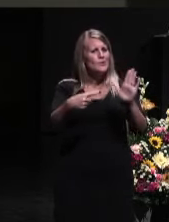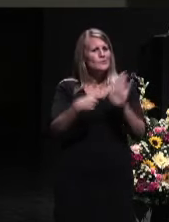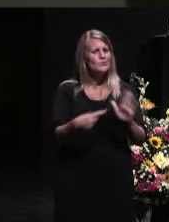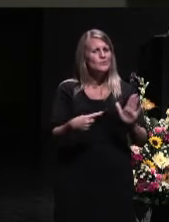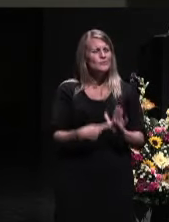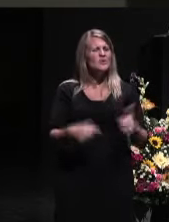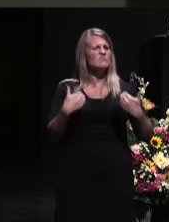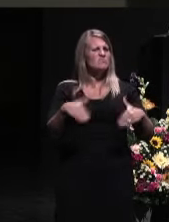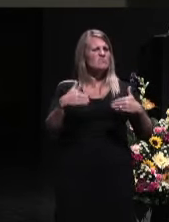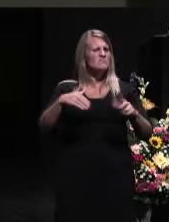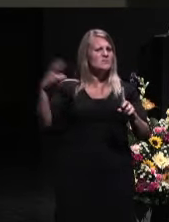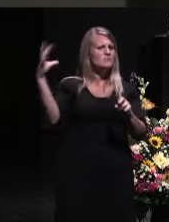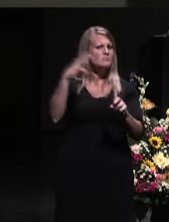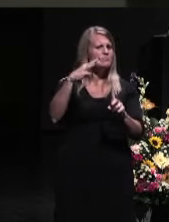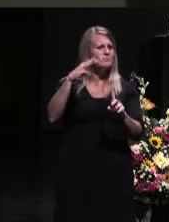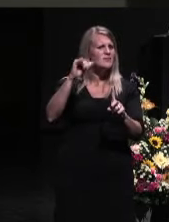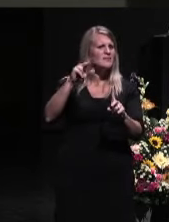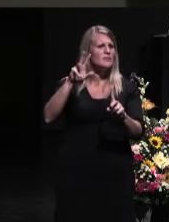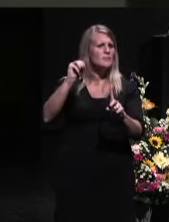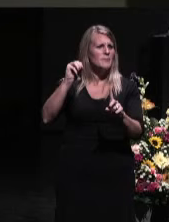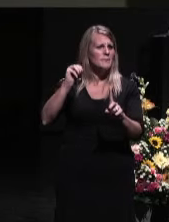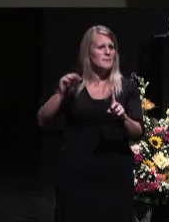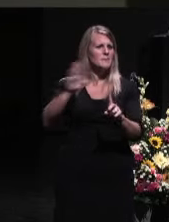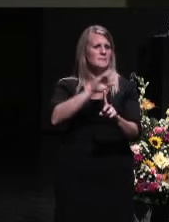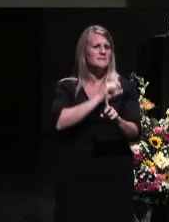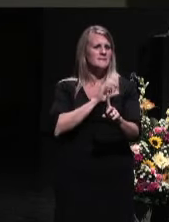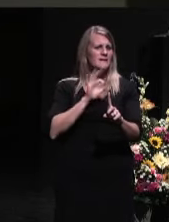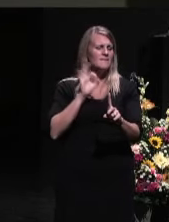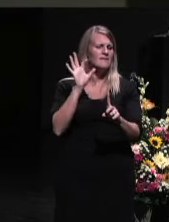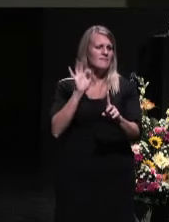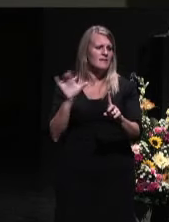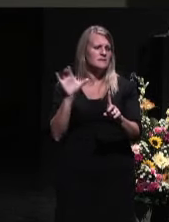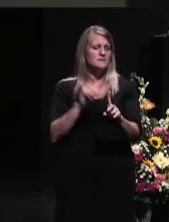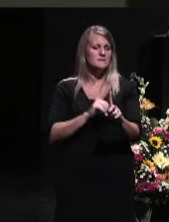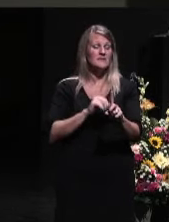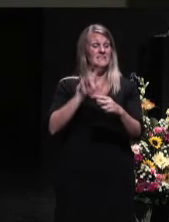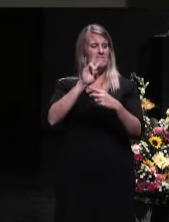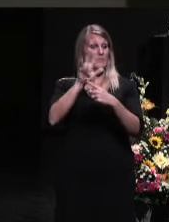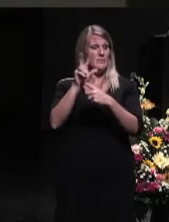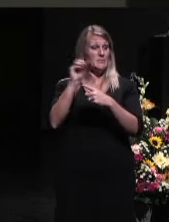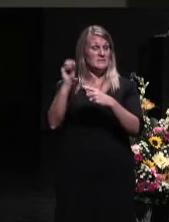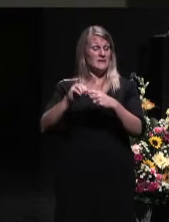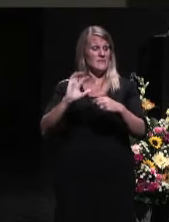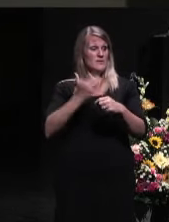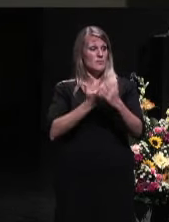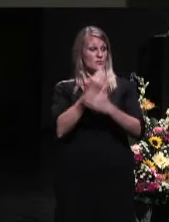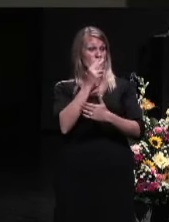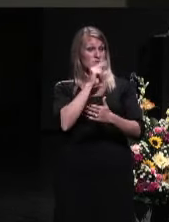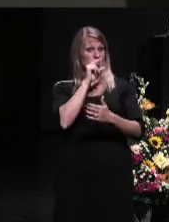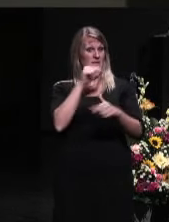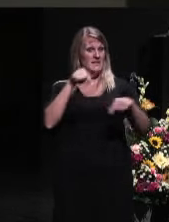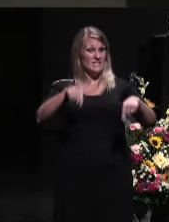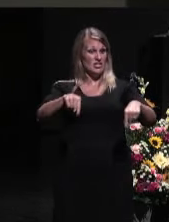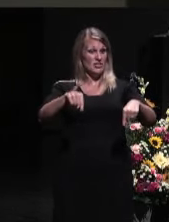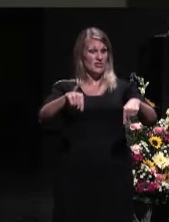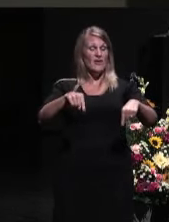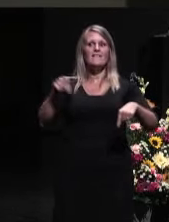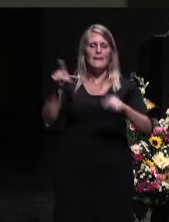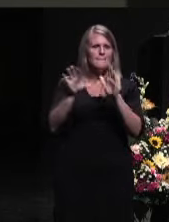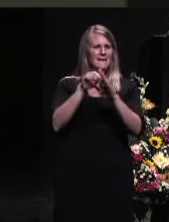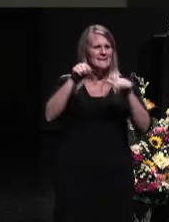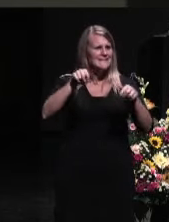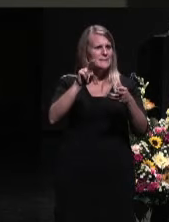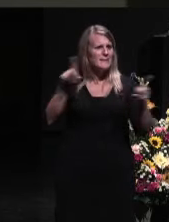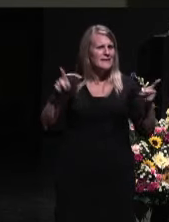great flashlight, a great lens on that. You may know that today 73% of our incoming freshmen said UWM is their first choice.